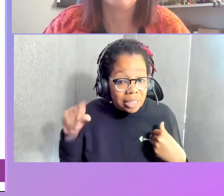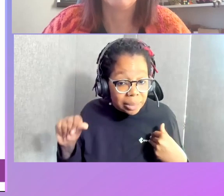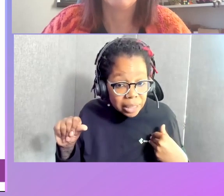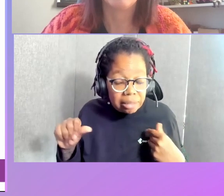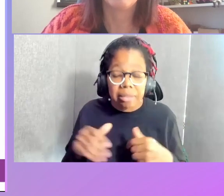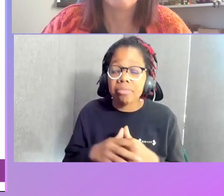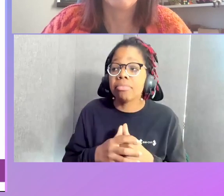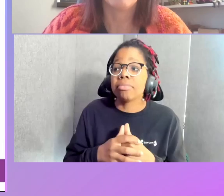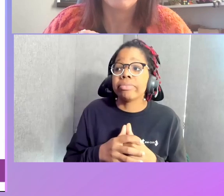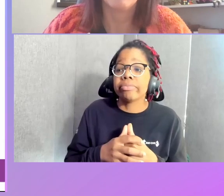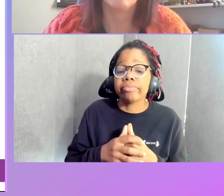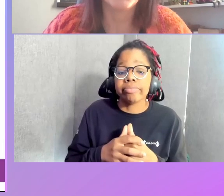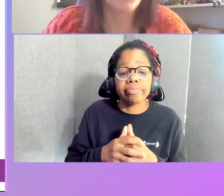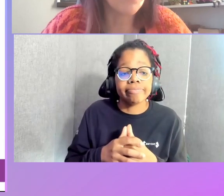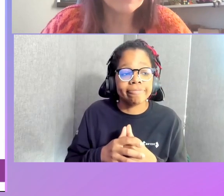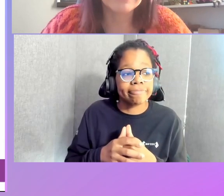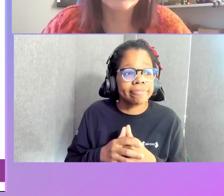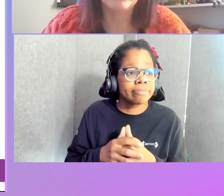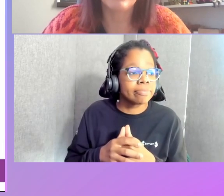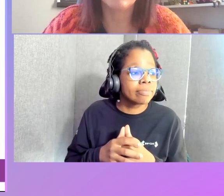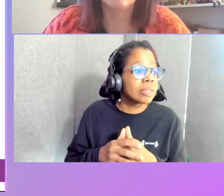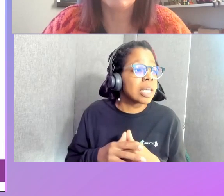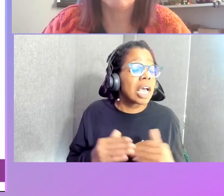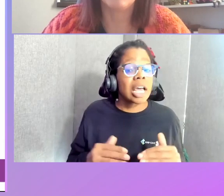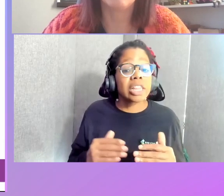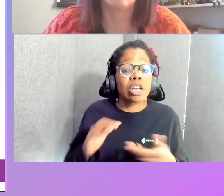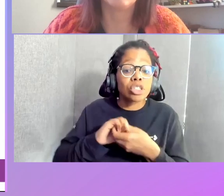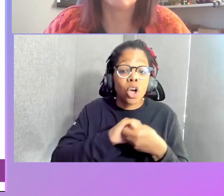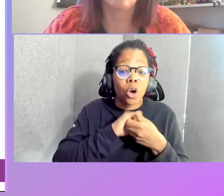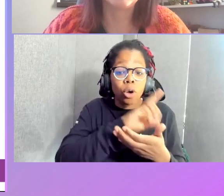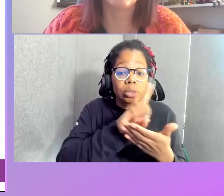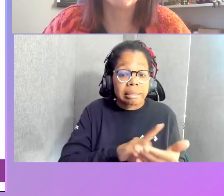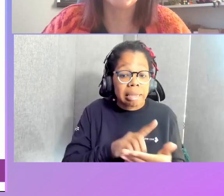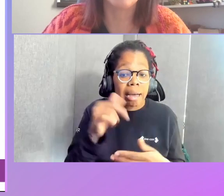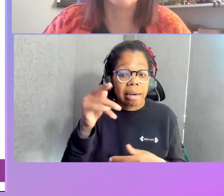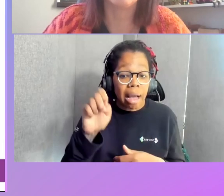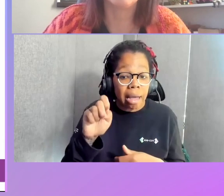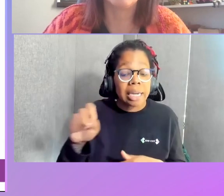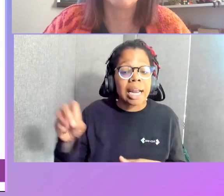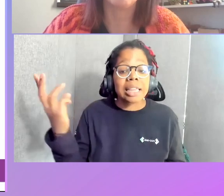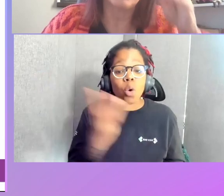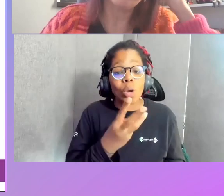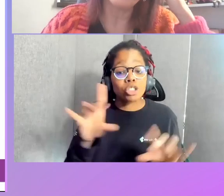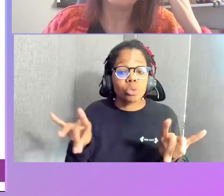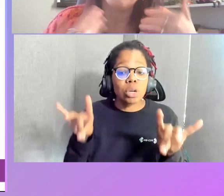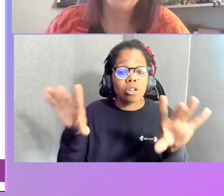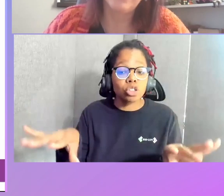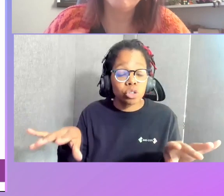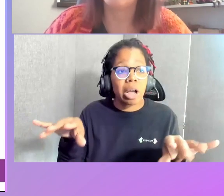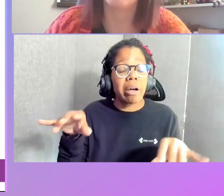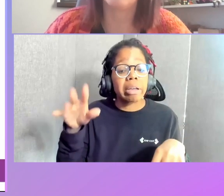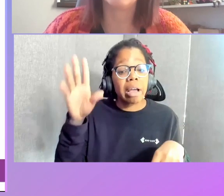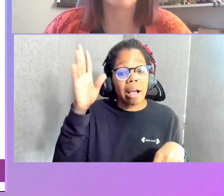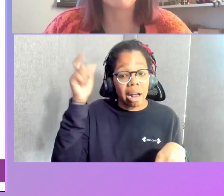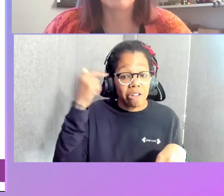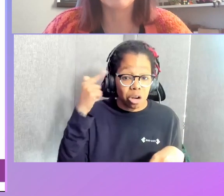disabilities. There's a co-design guide that the Western Australia government put out